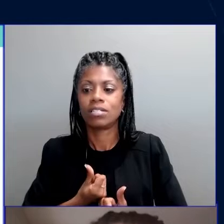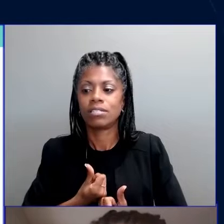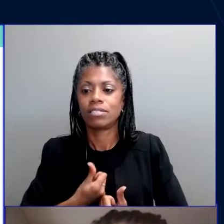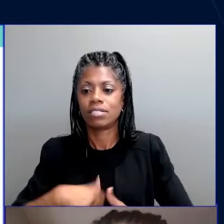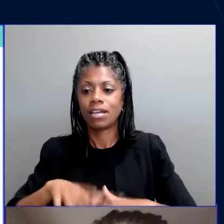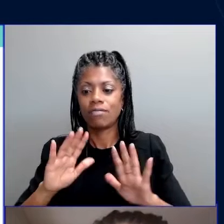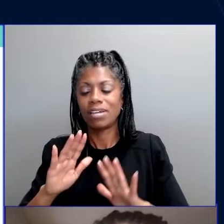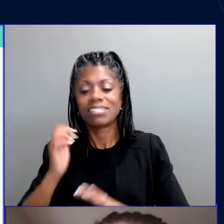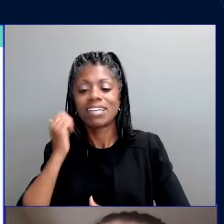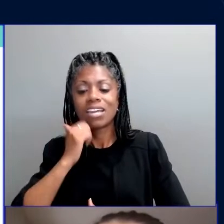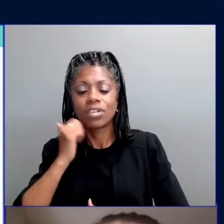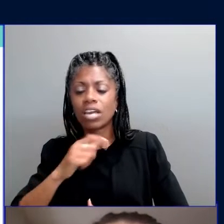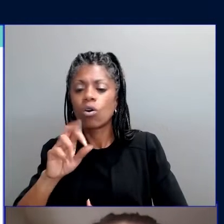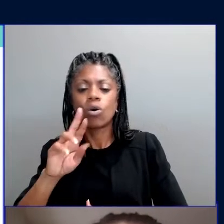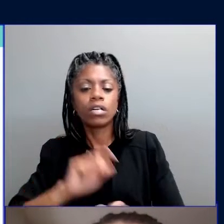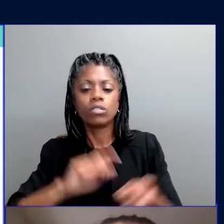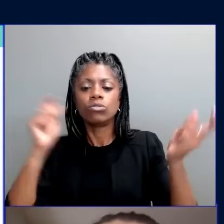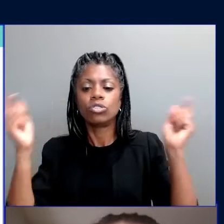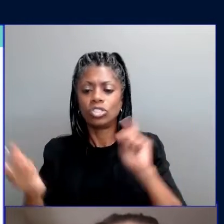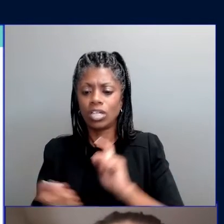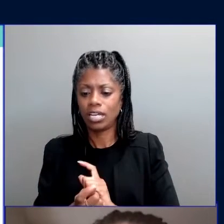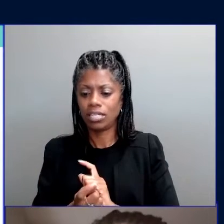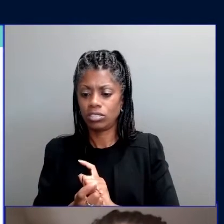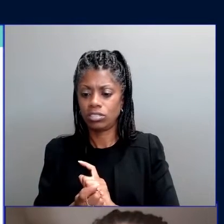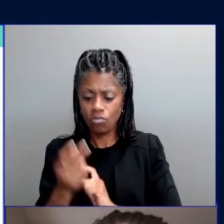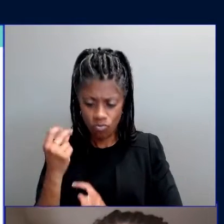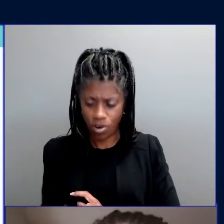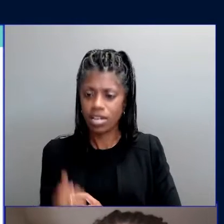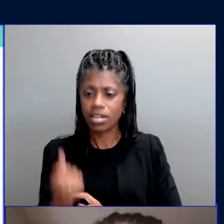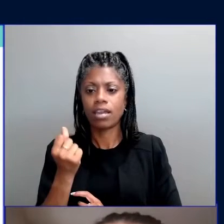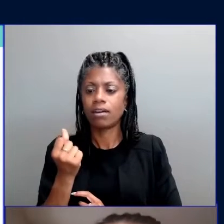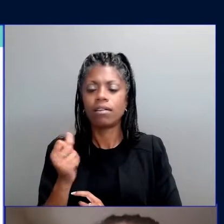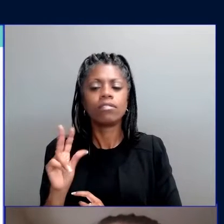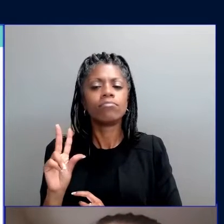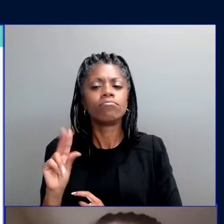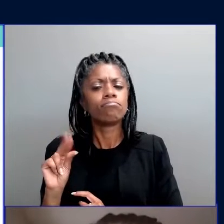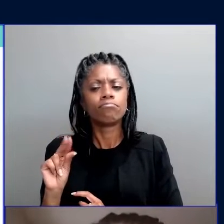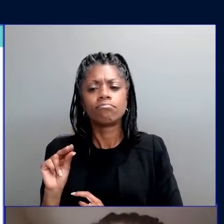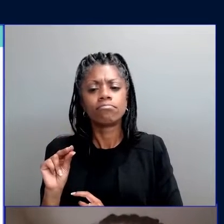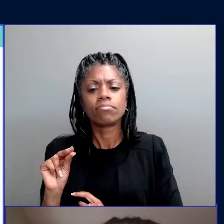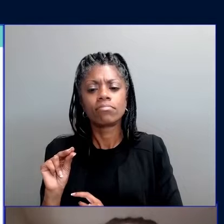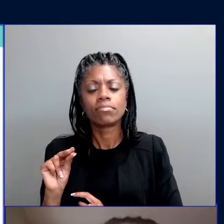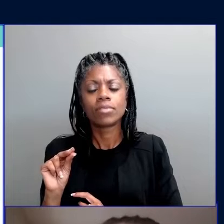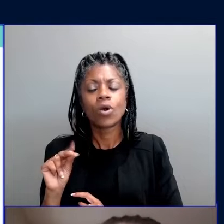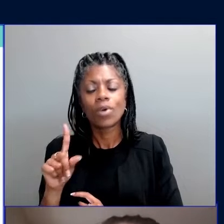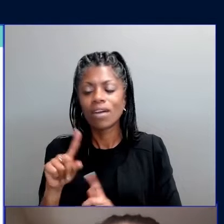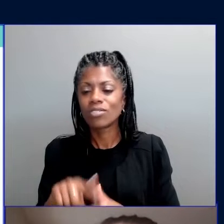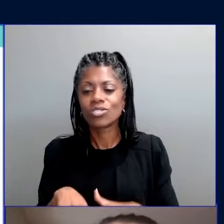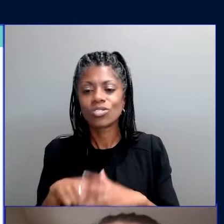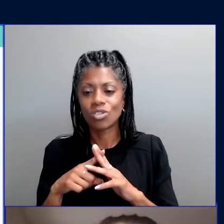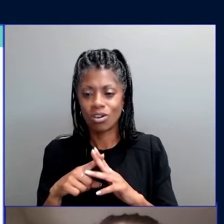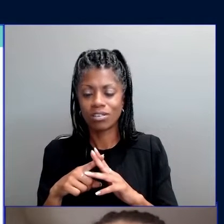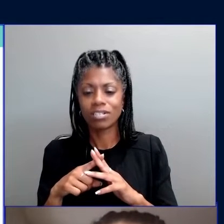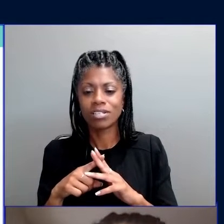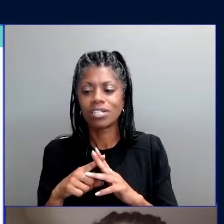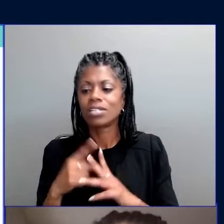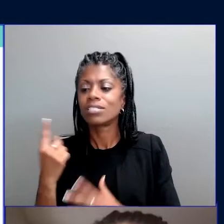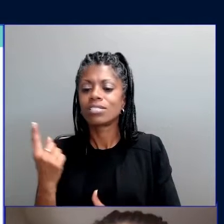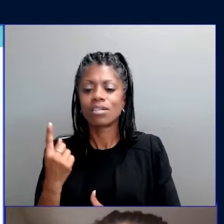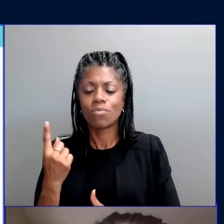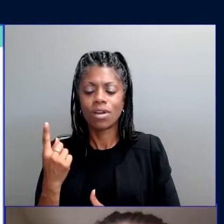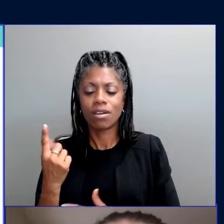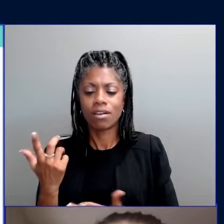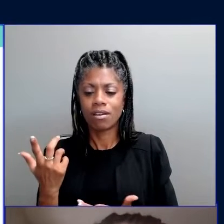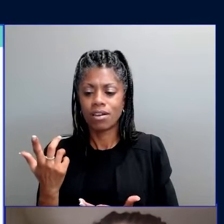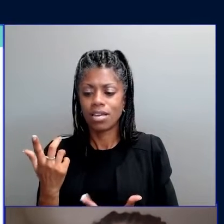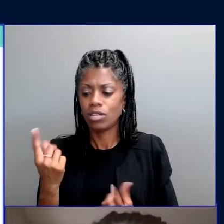at once. This all starts with a single opening, a crack in the armor that allows us to move through the discomfort,